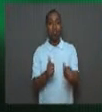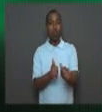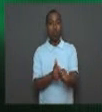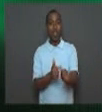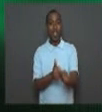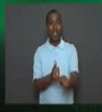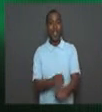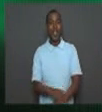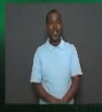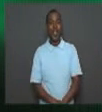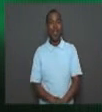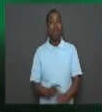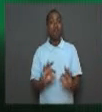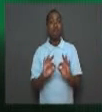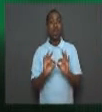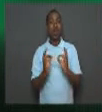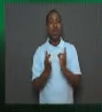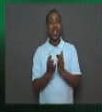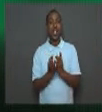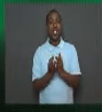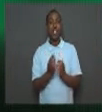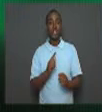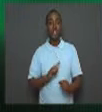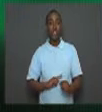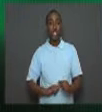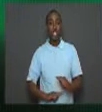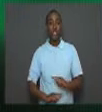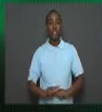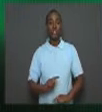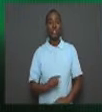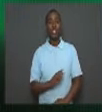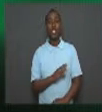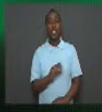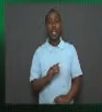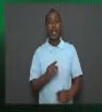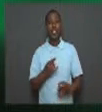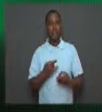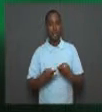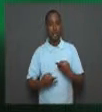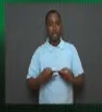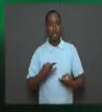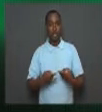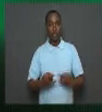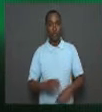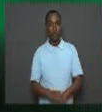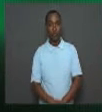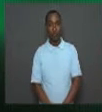order, family, genus, and species.